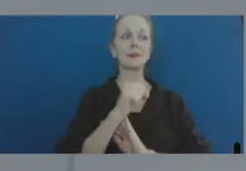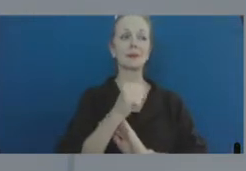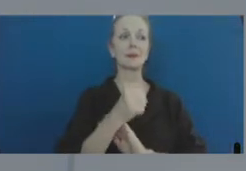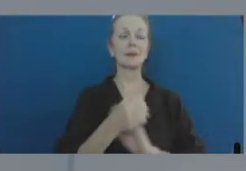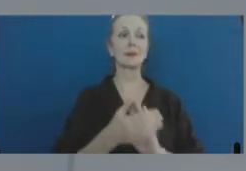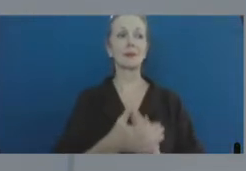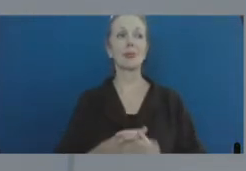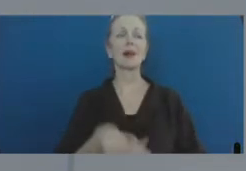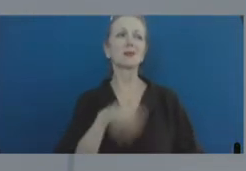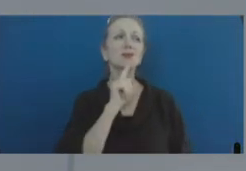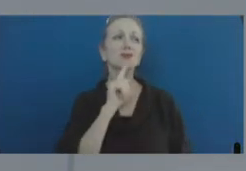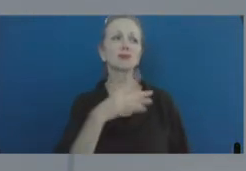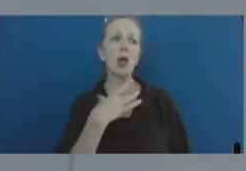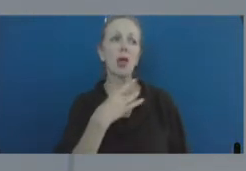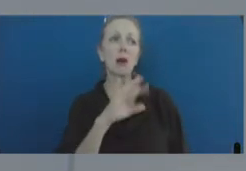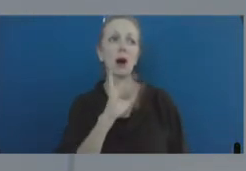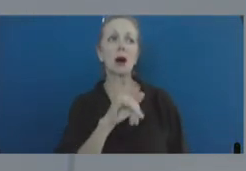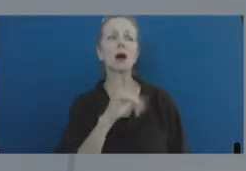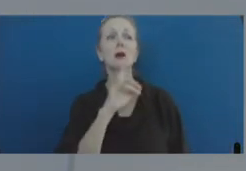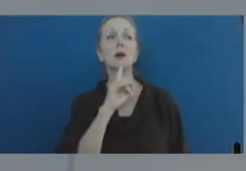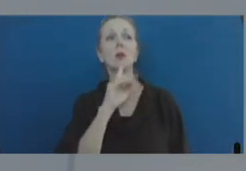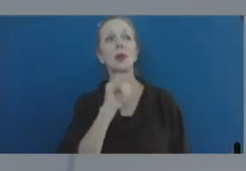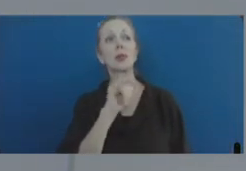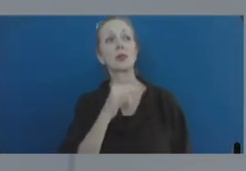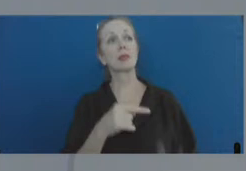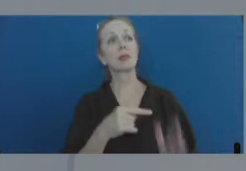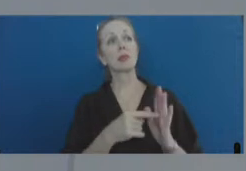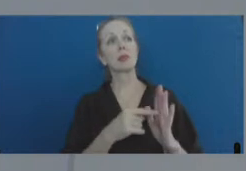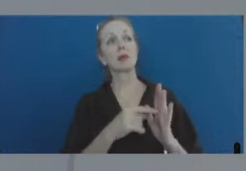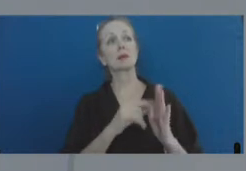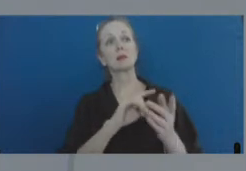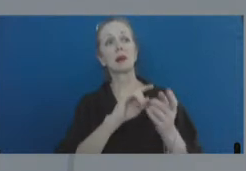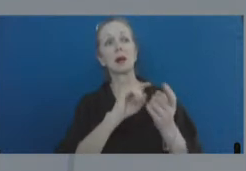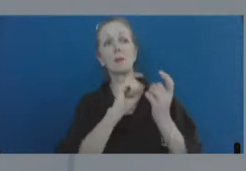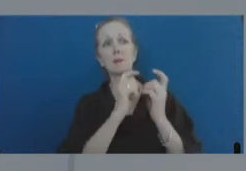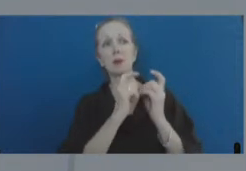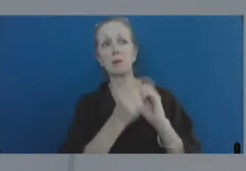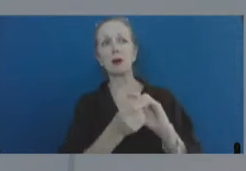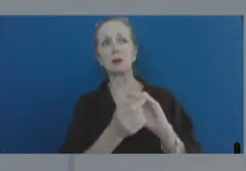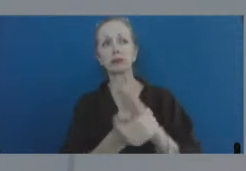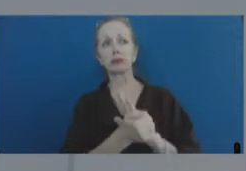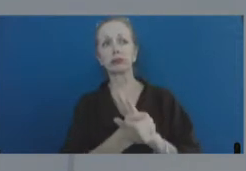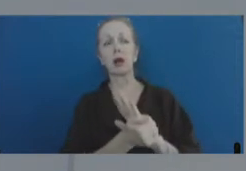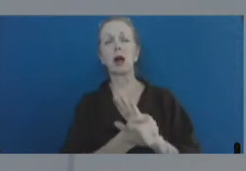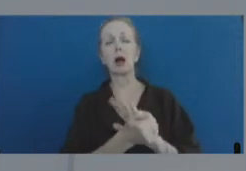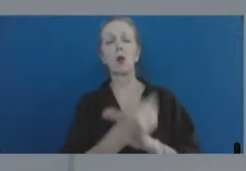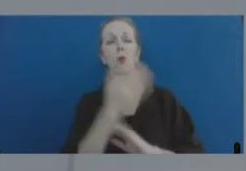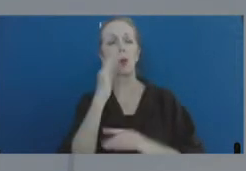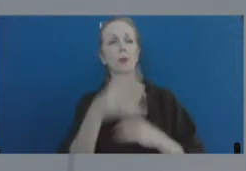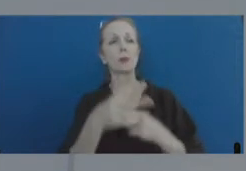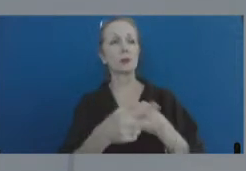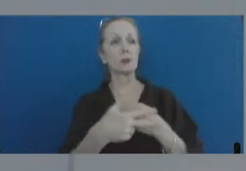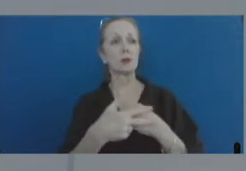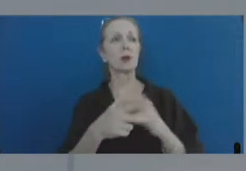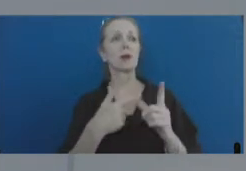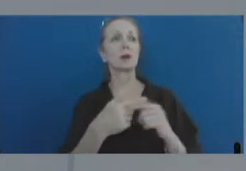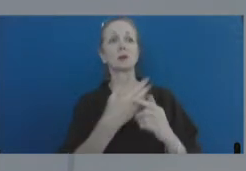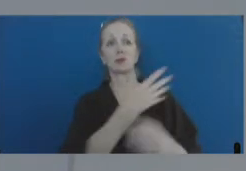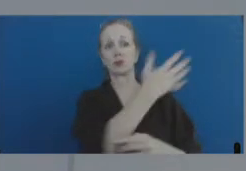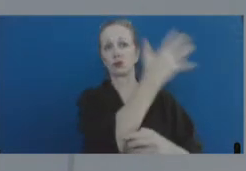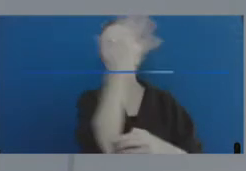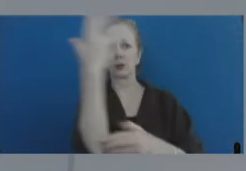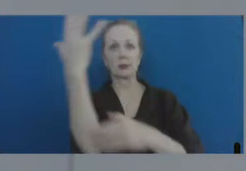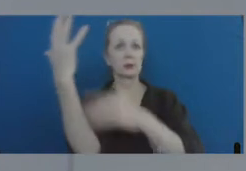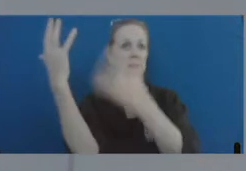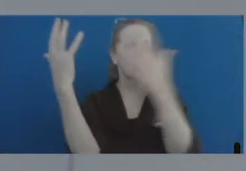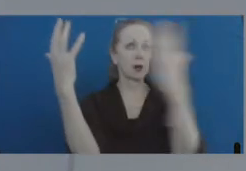certainly I like that with this amendment, we will be able to preserve our rich tree canopy. I know that I've